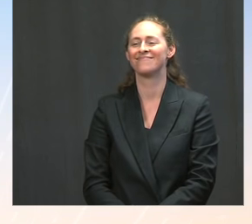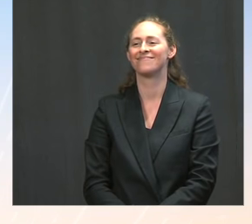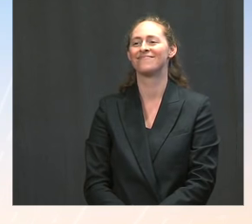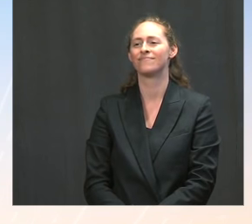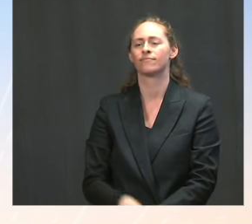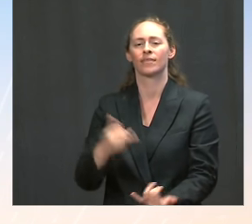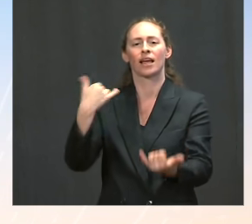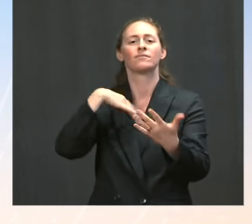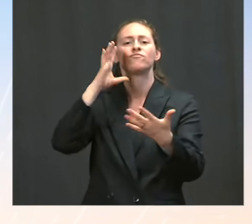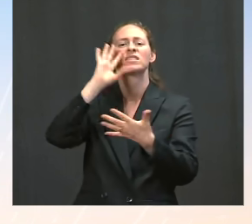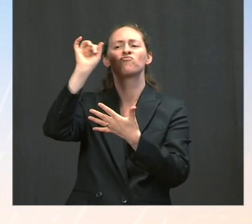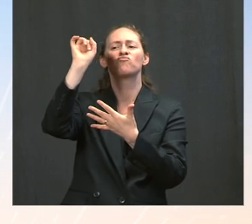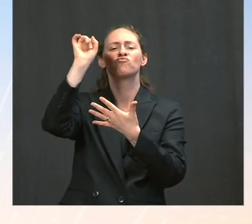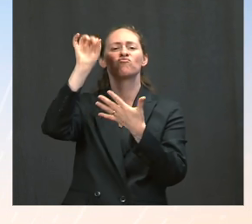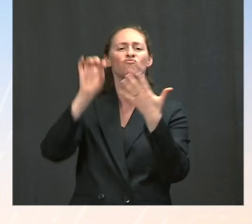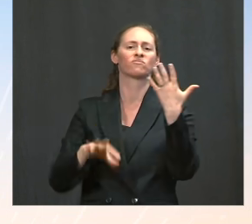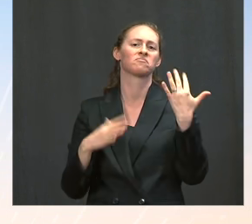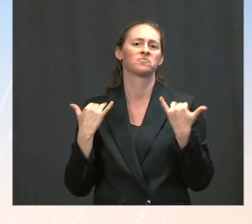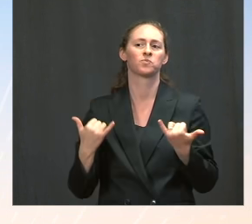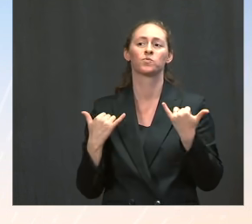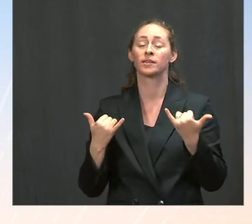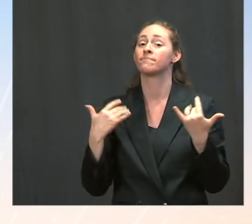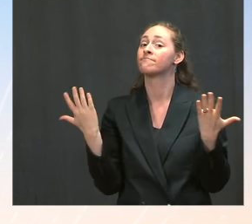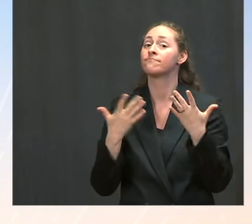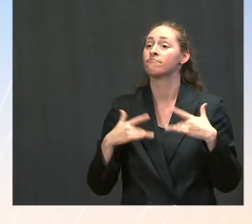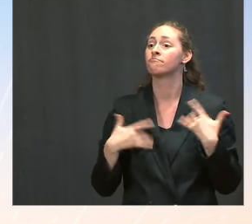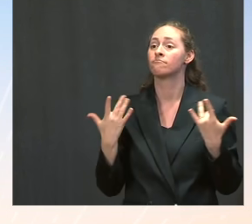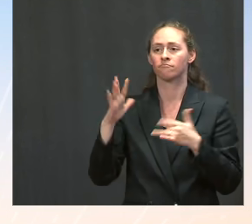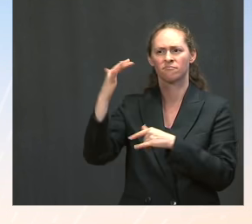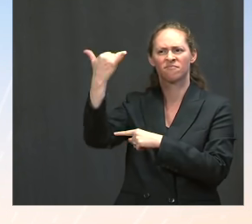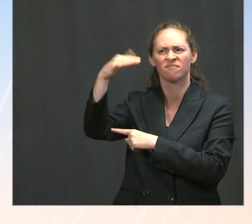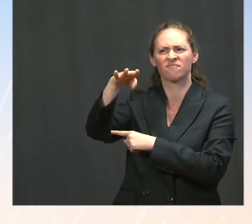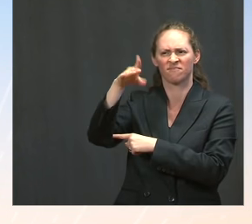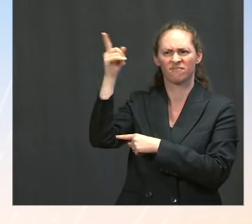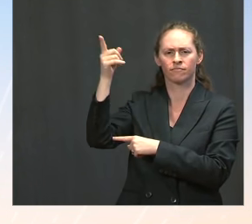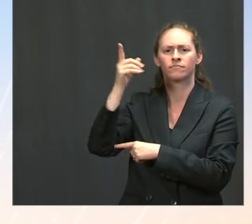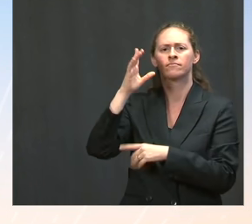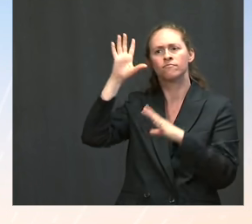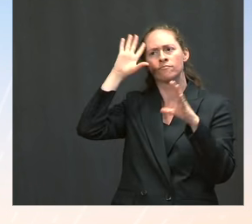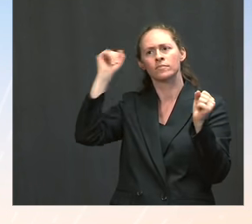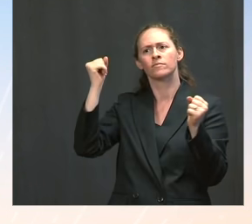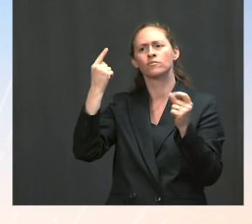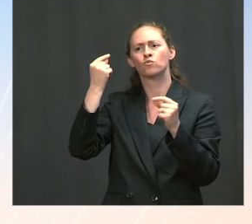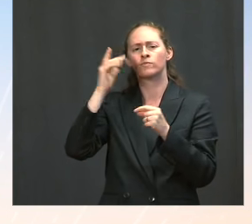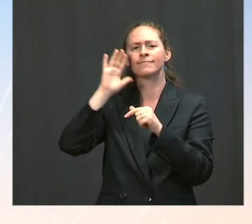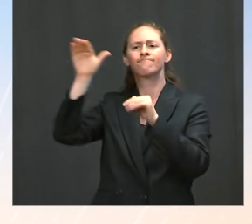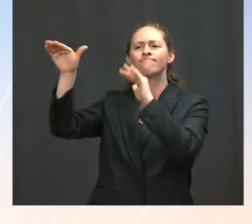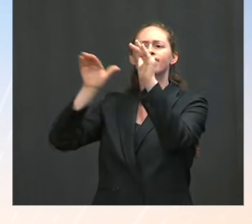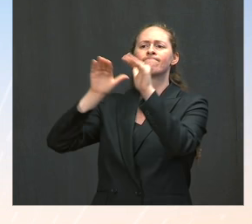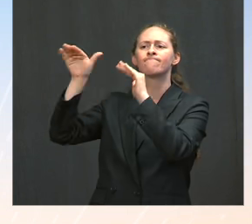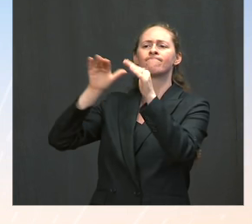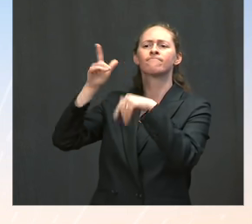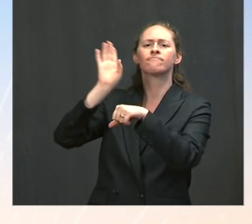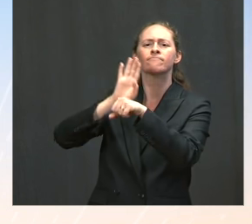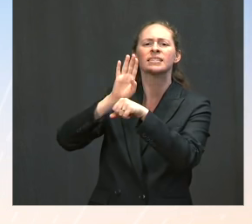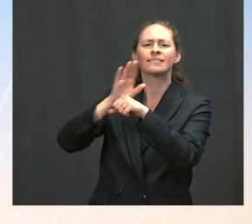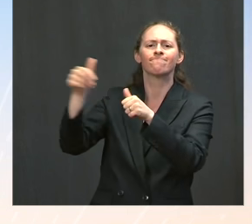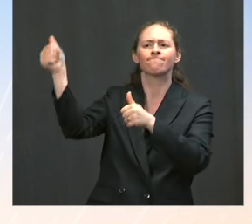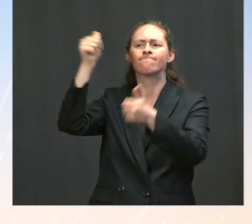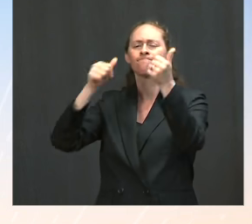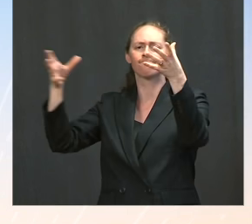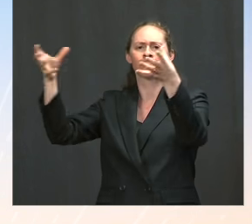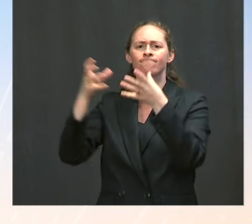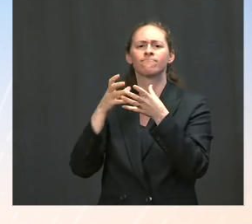This afternoon, the president will bring together leaders from both the labor and business community at the White House to talk about the critical need to invest in